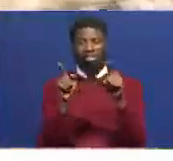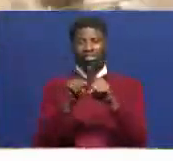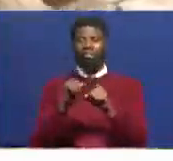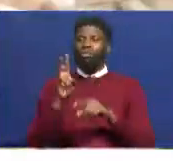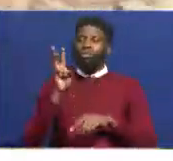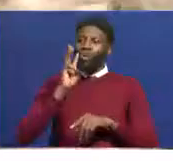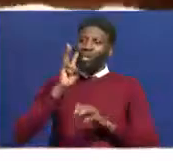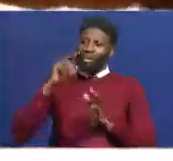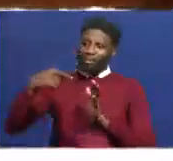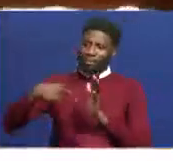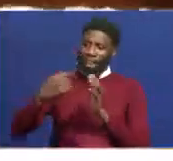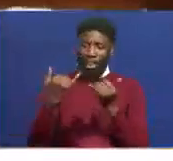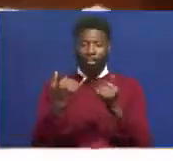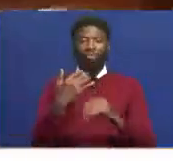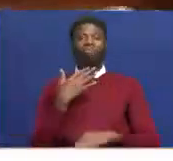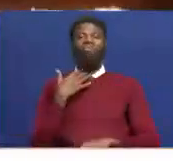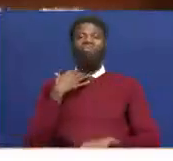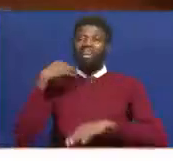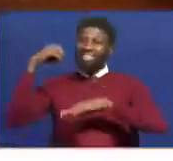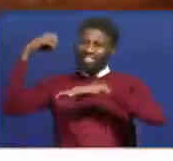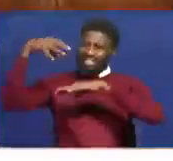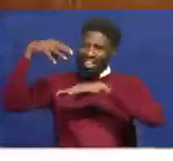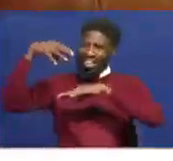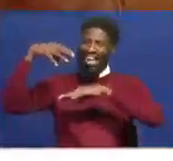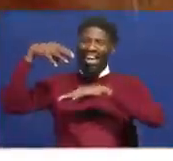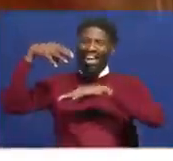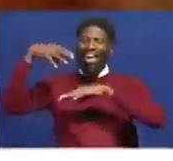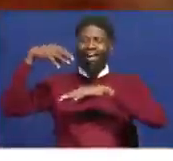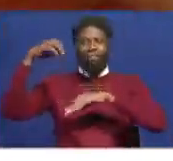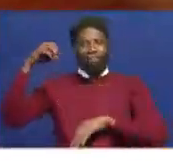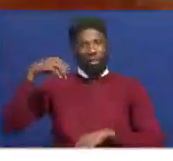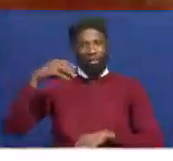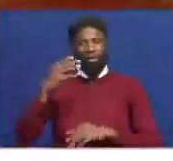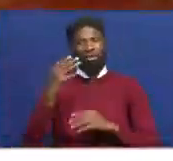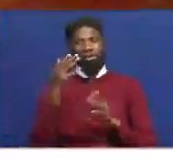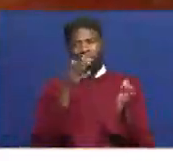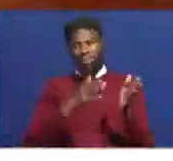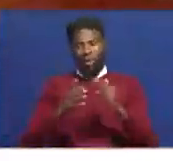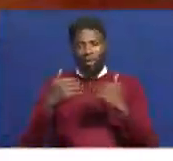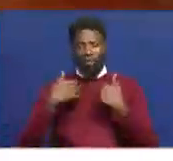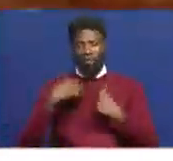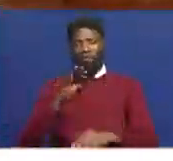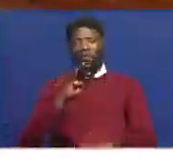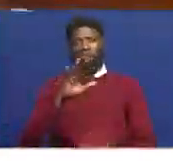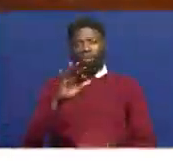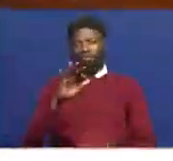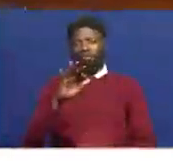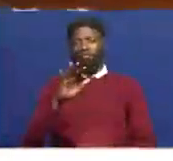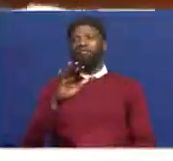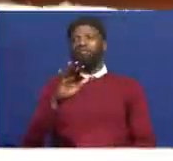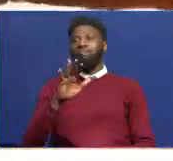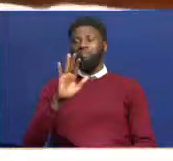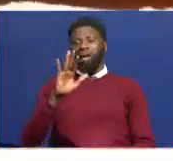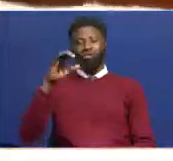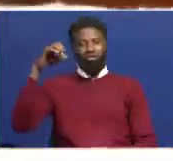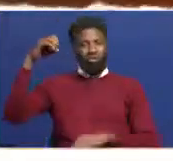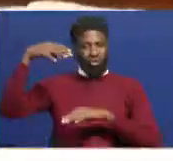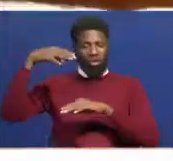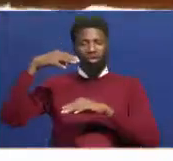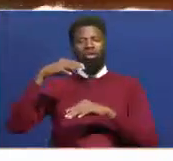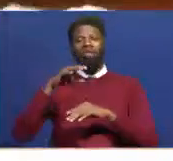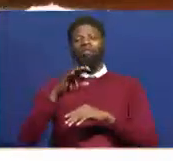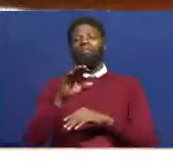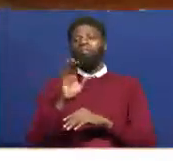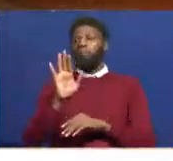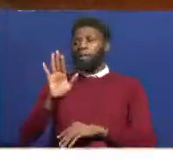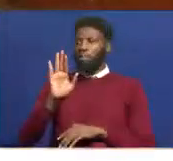planning to venture into solar power, with the planned construction of a 45-megawatt solar power plant around the Seven Forks Dam, which is the backbone of